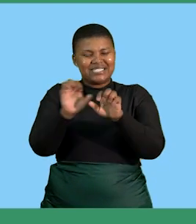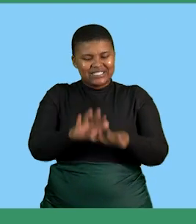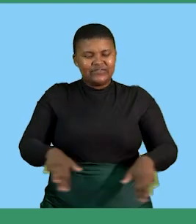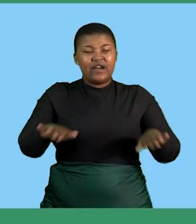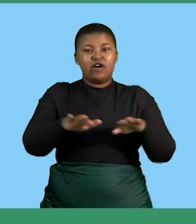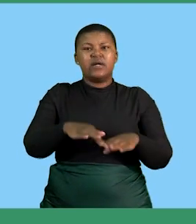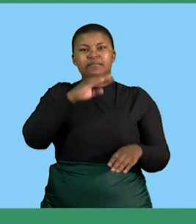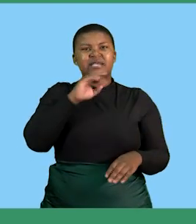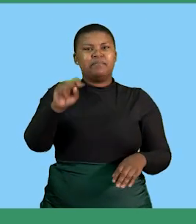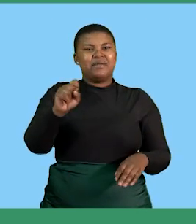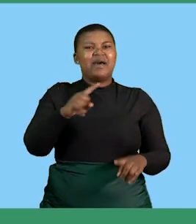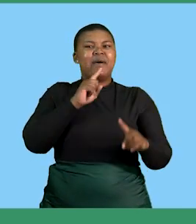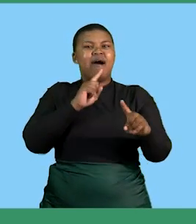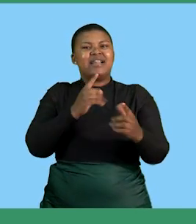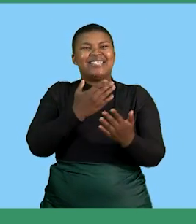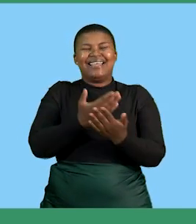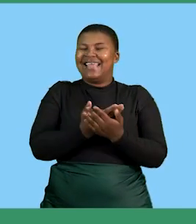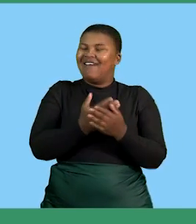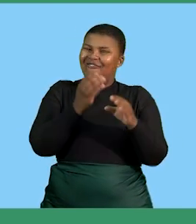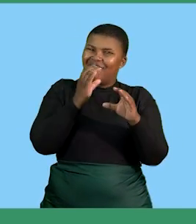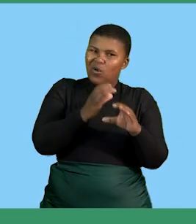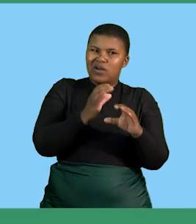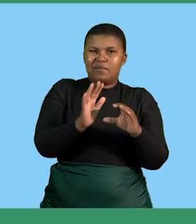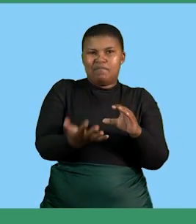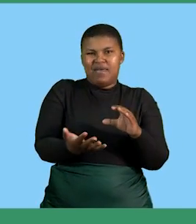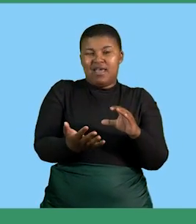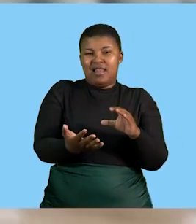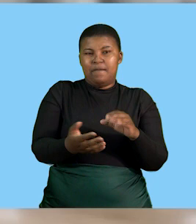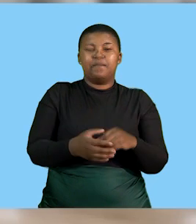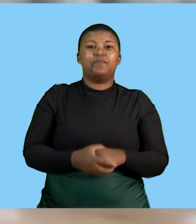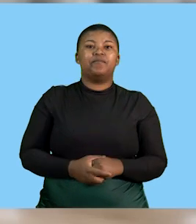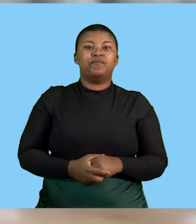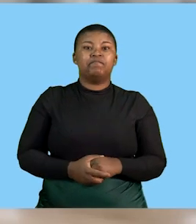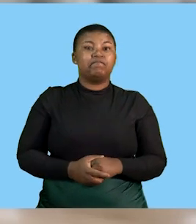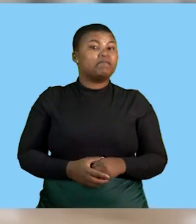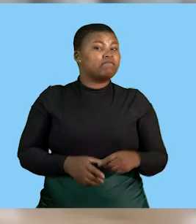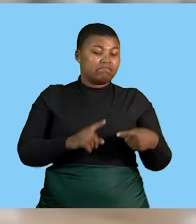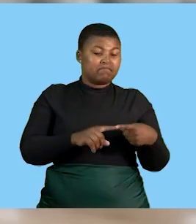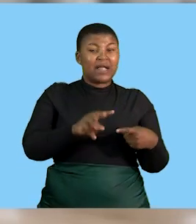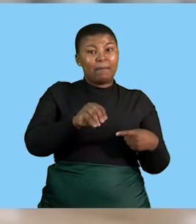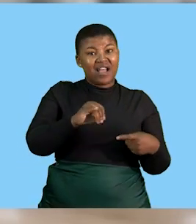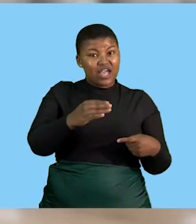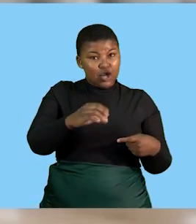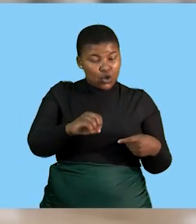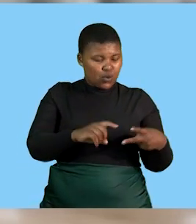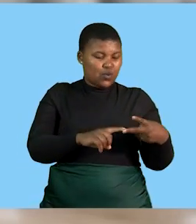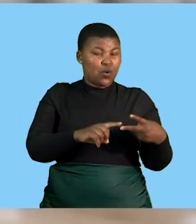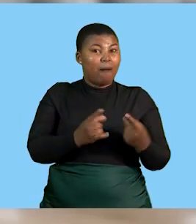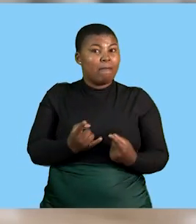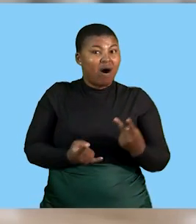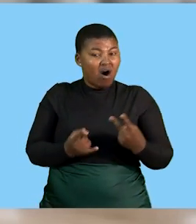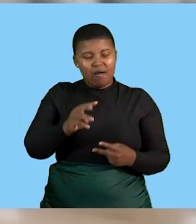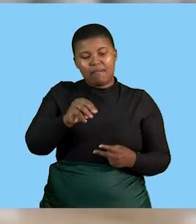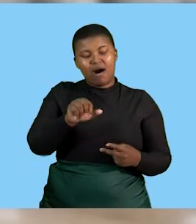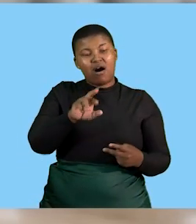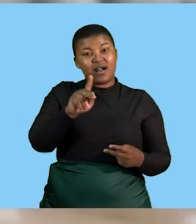environment, it means the answer can only be one of three. It's either the micro, the market, or the macro